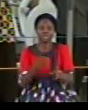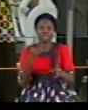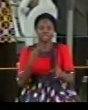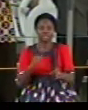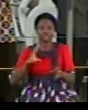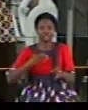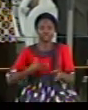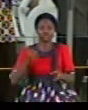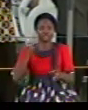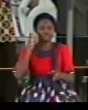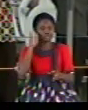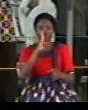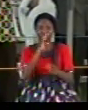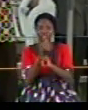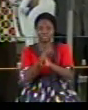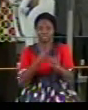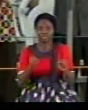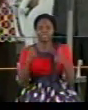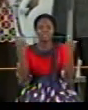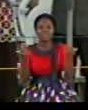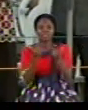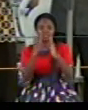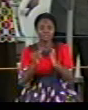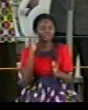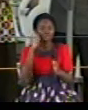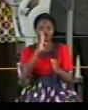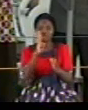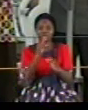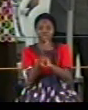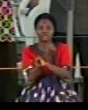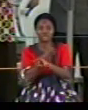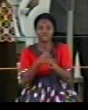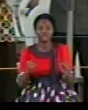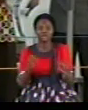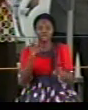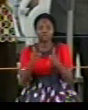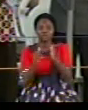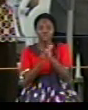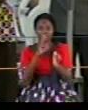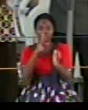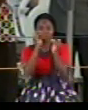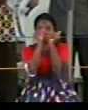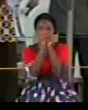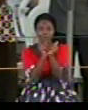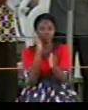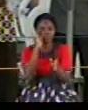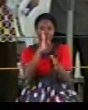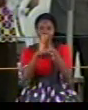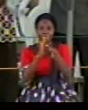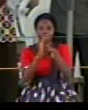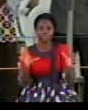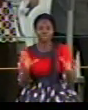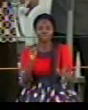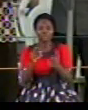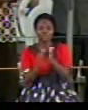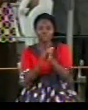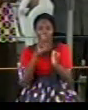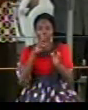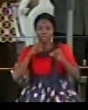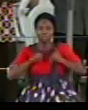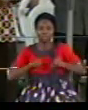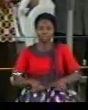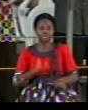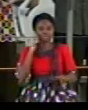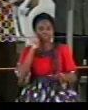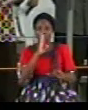saved. People who are bound, they will be loosed. People who are oppressed, they will be set free. That tonight